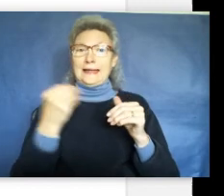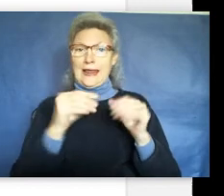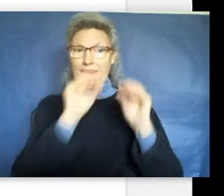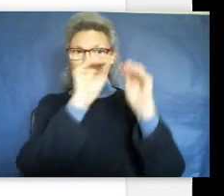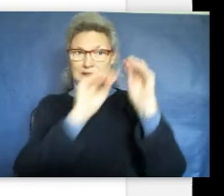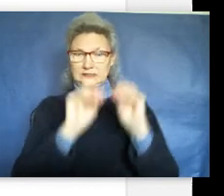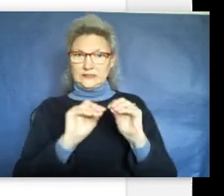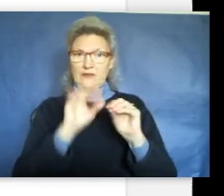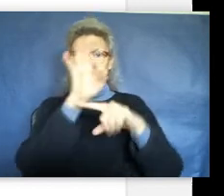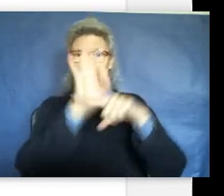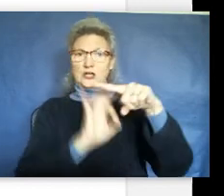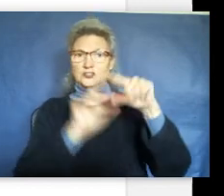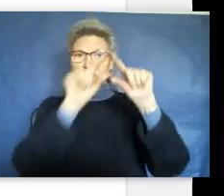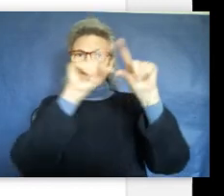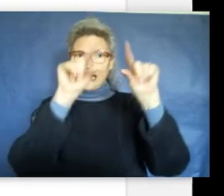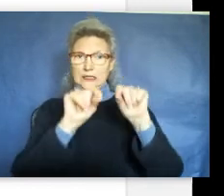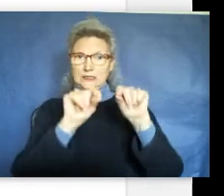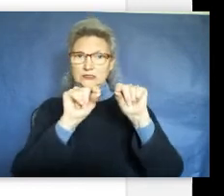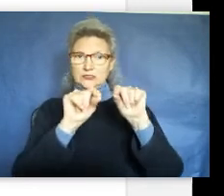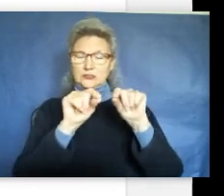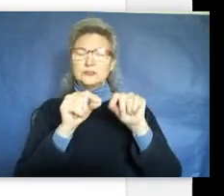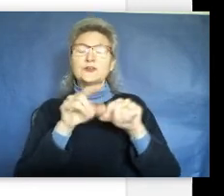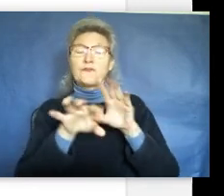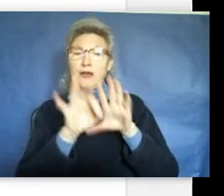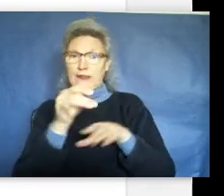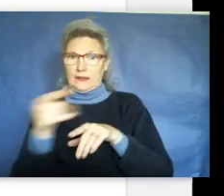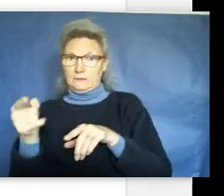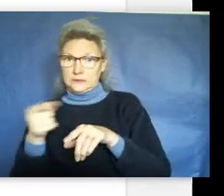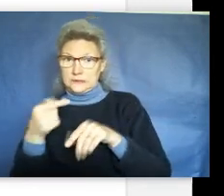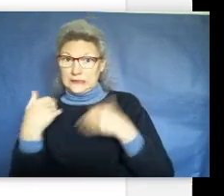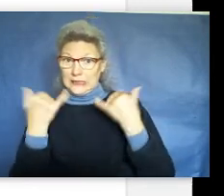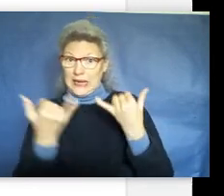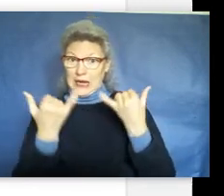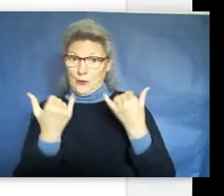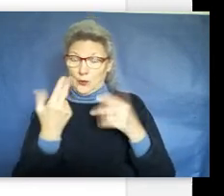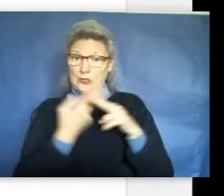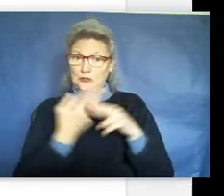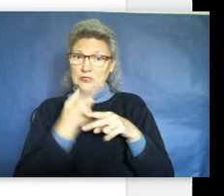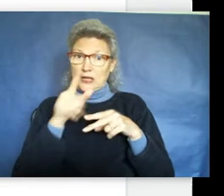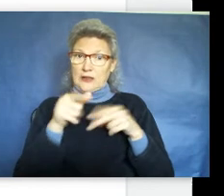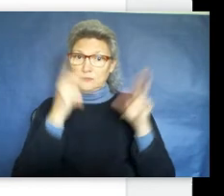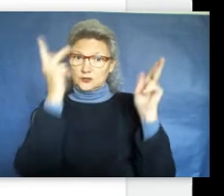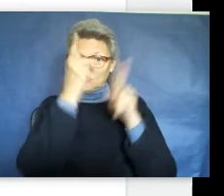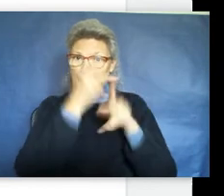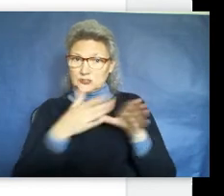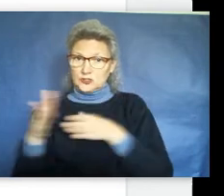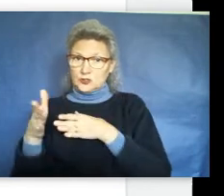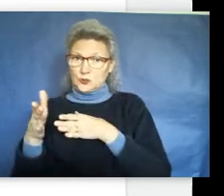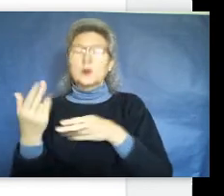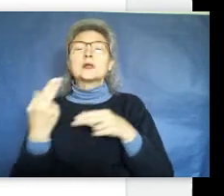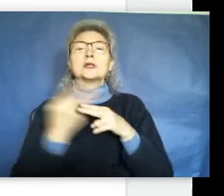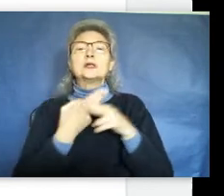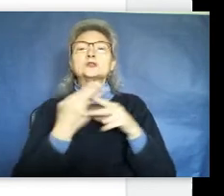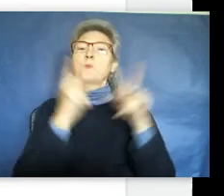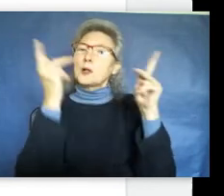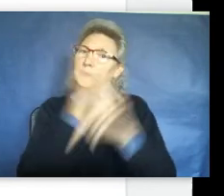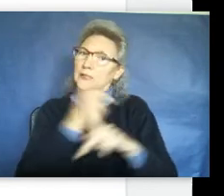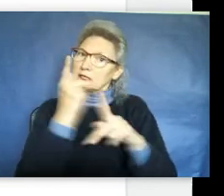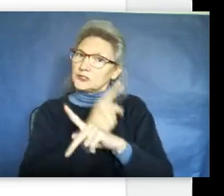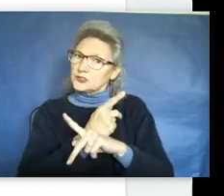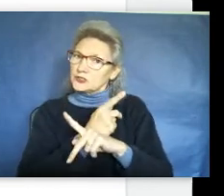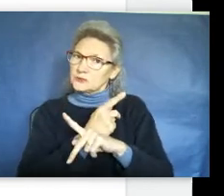used those fraction tile strips to find them. Today we're going to use another strategy. We're actually going to use